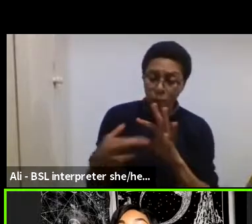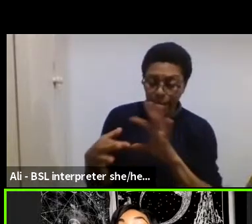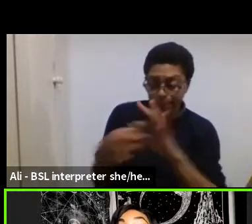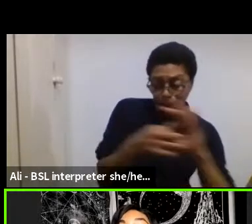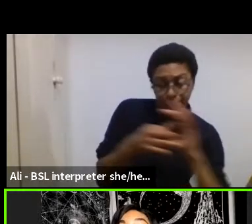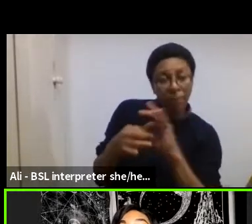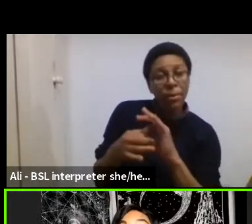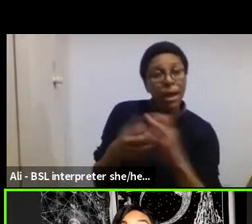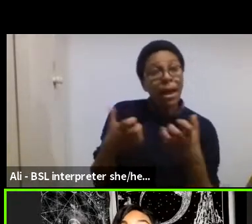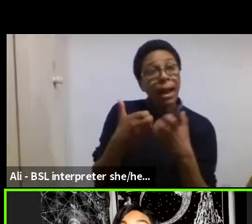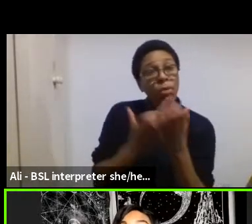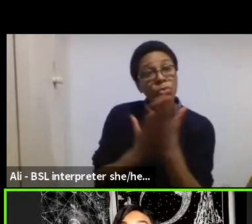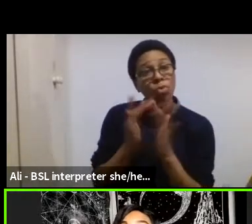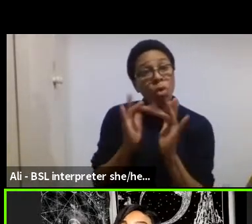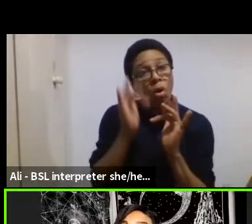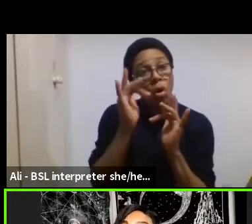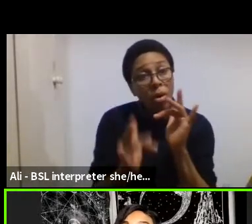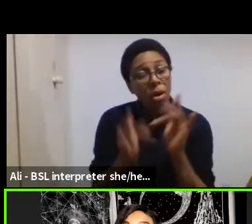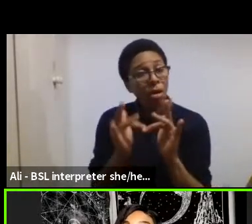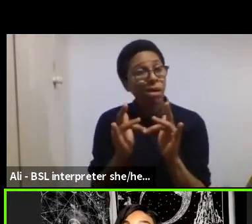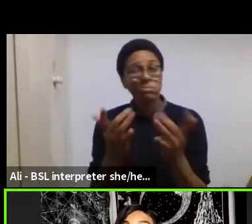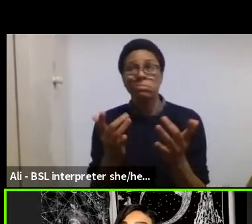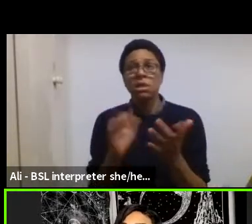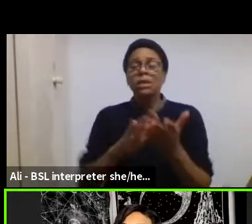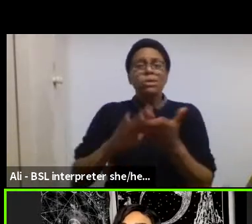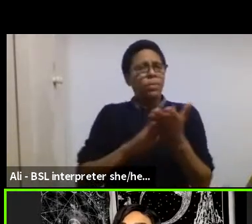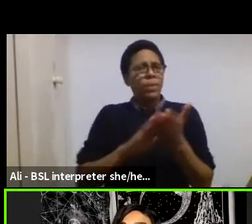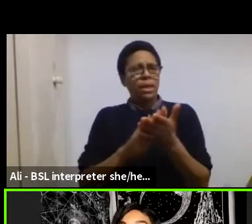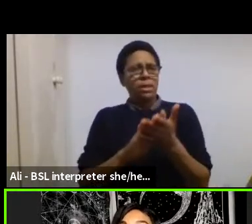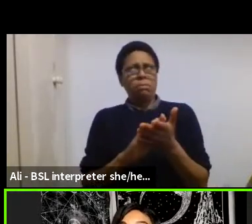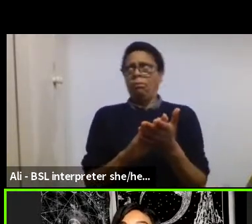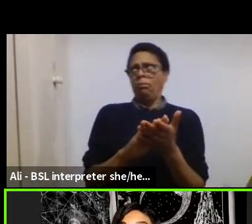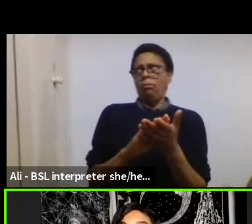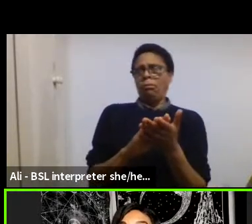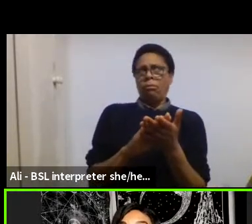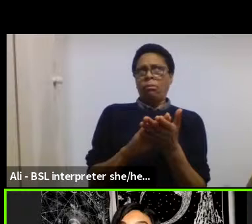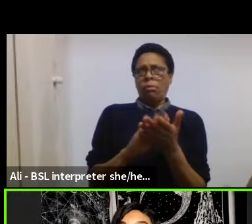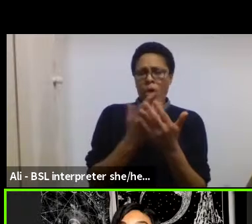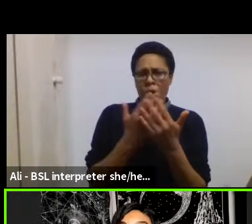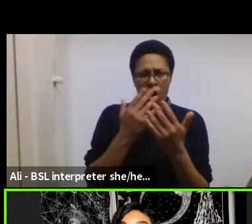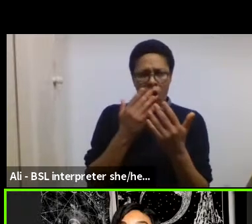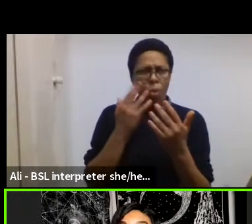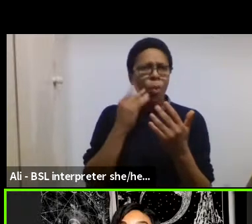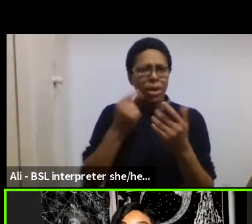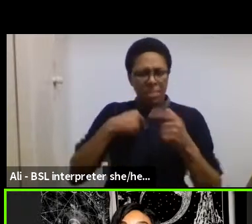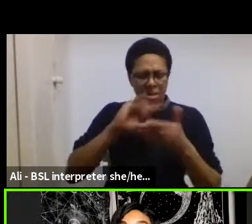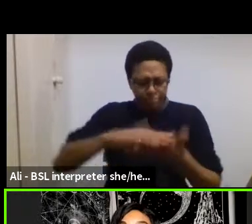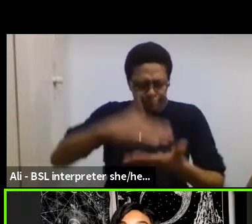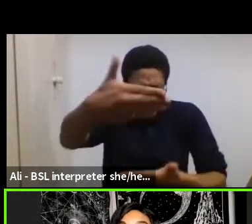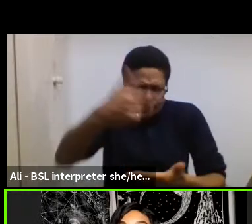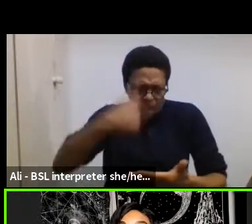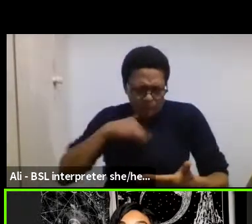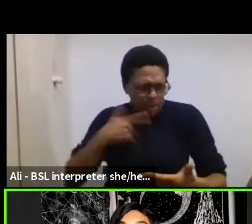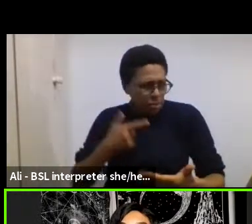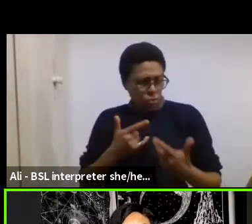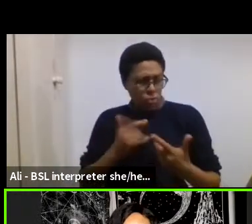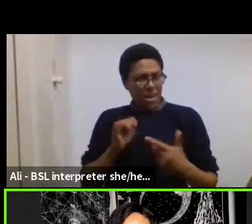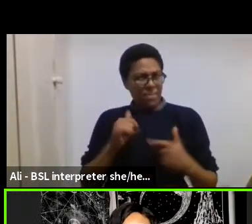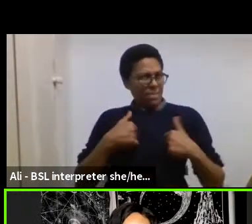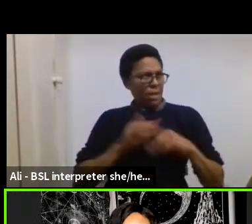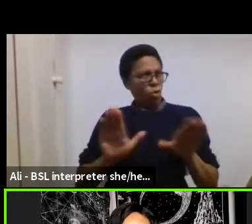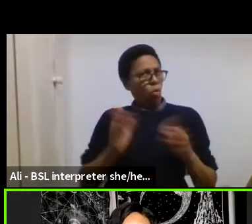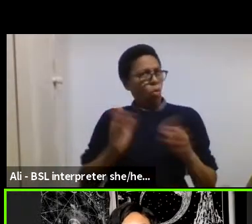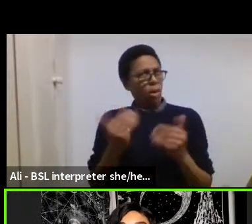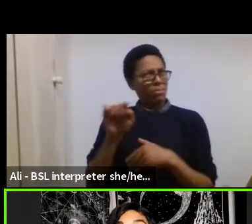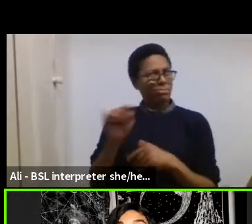online, it definitely gives people the impression that we would not be accepted within the wider community. So I do think